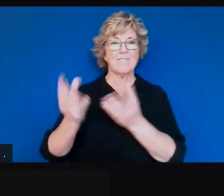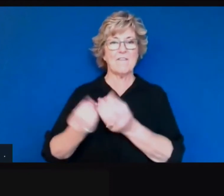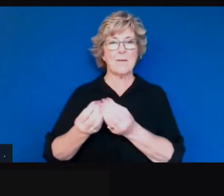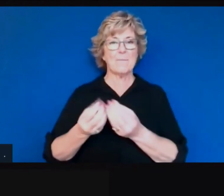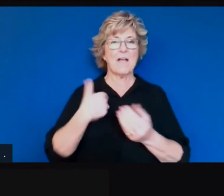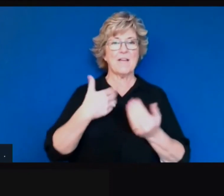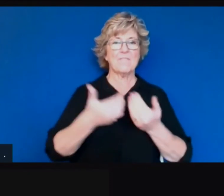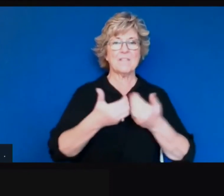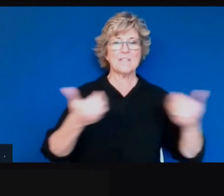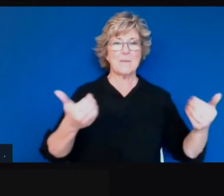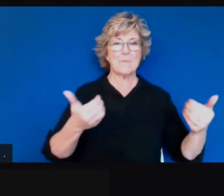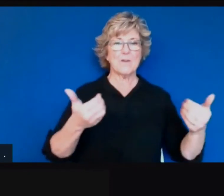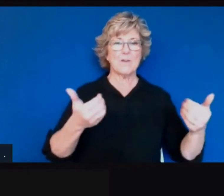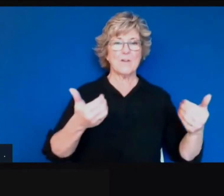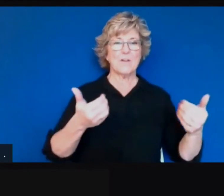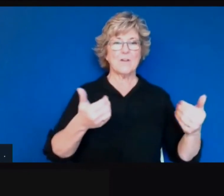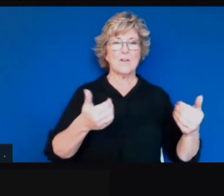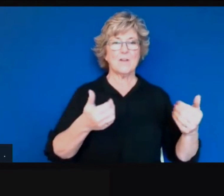little